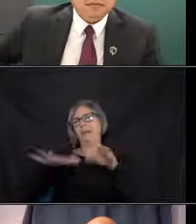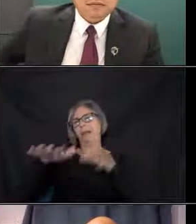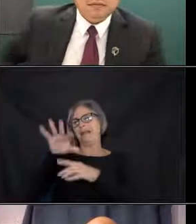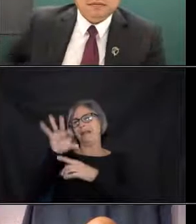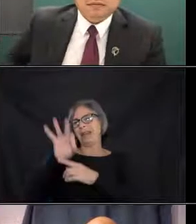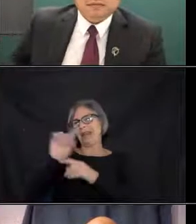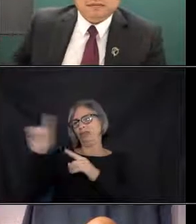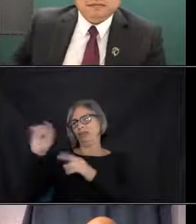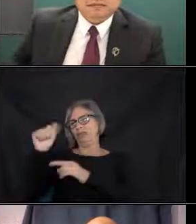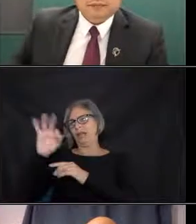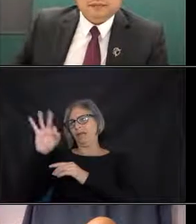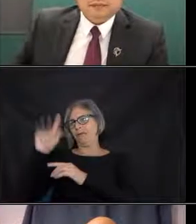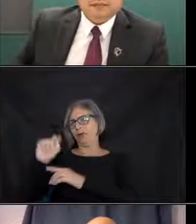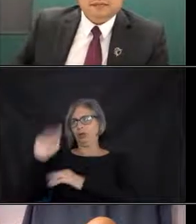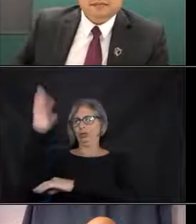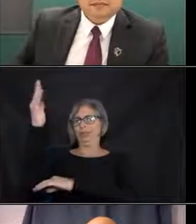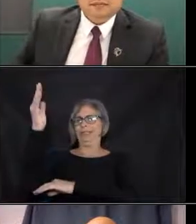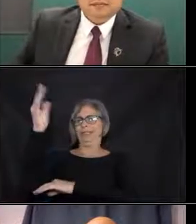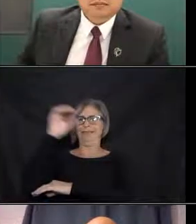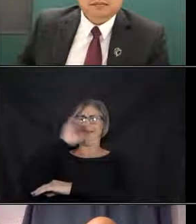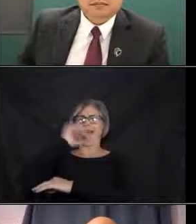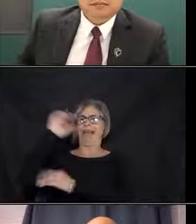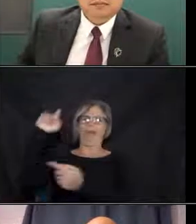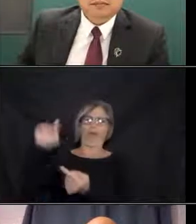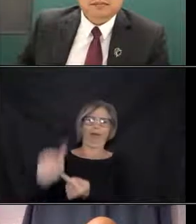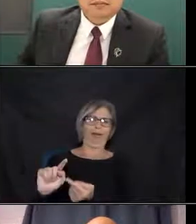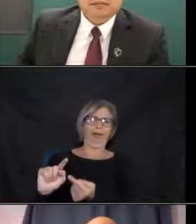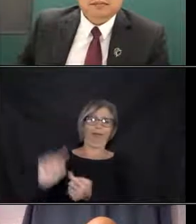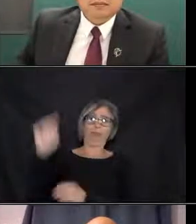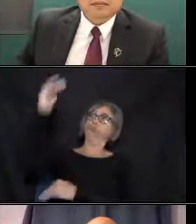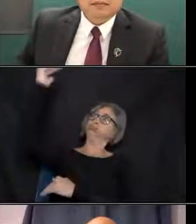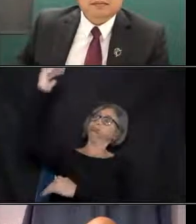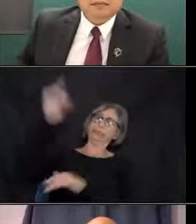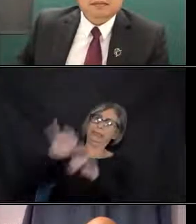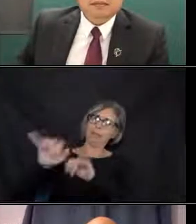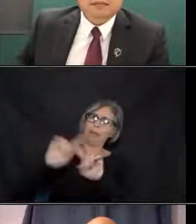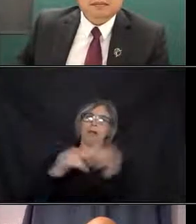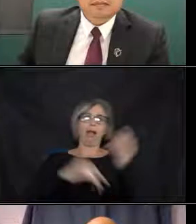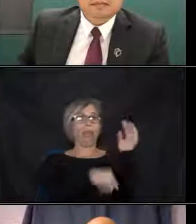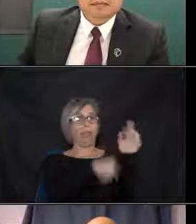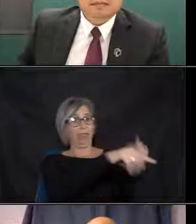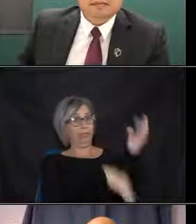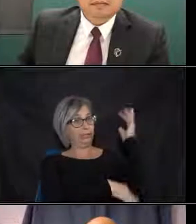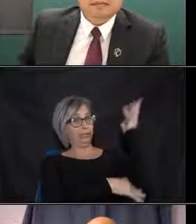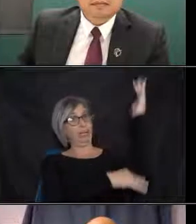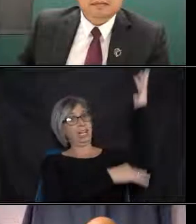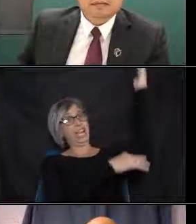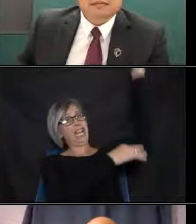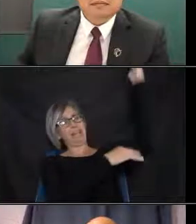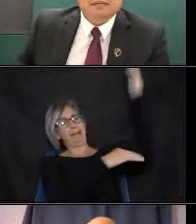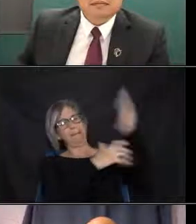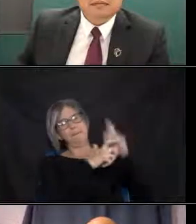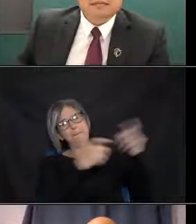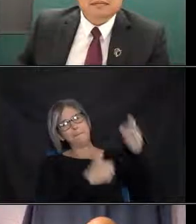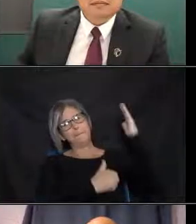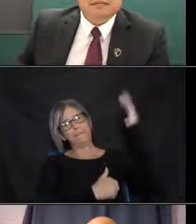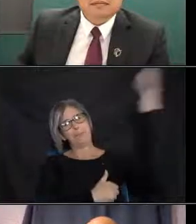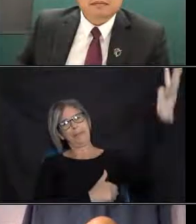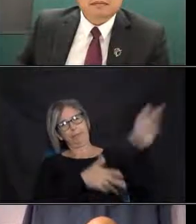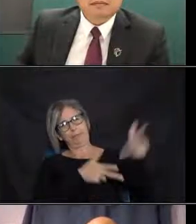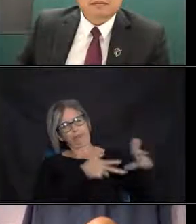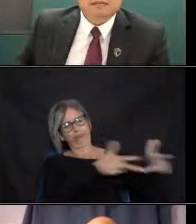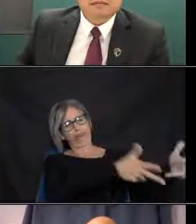9 to 10 foot trees, not very small sap. Well, but they're much less. Okay, so that's kind of where I